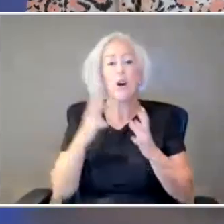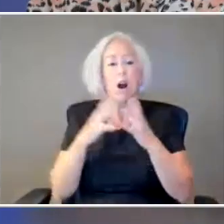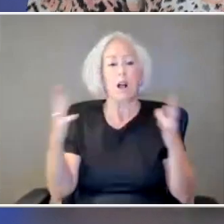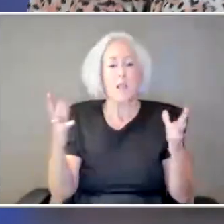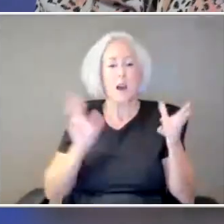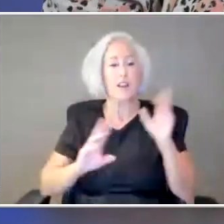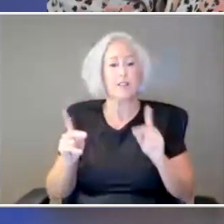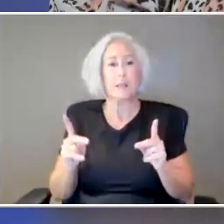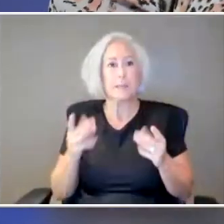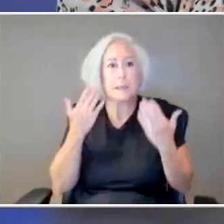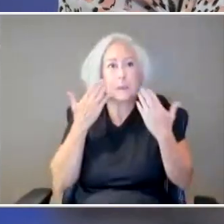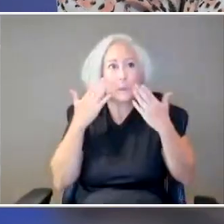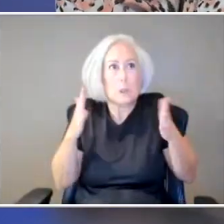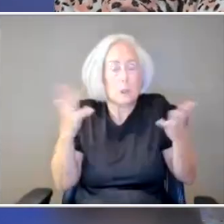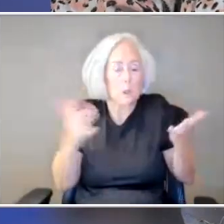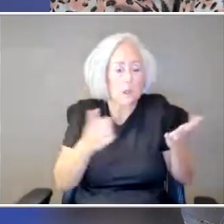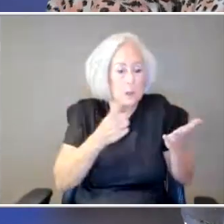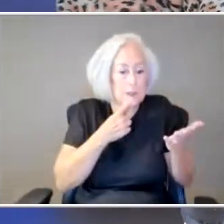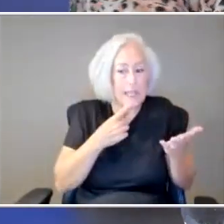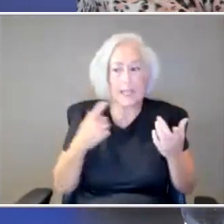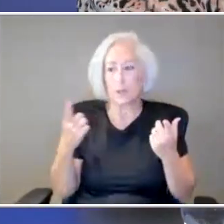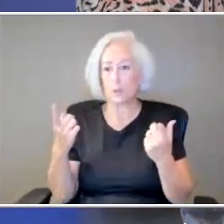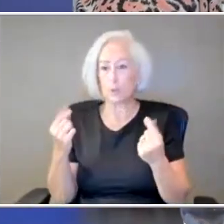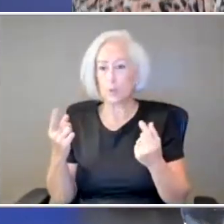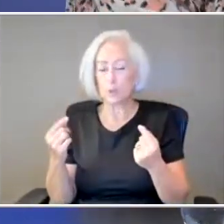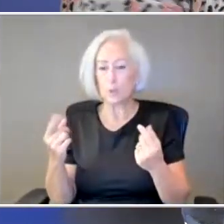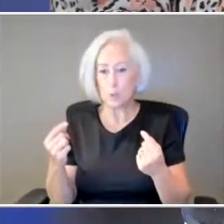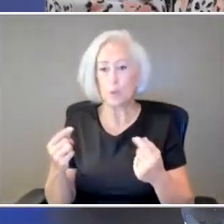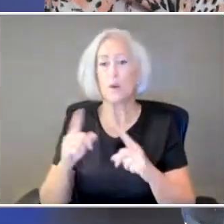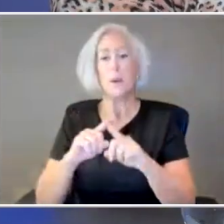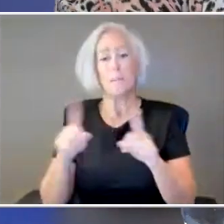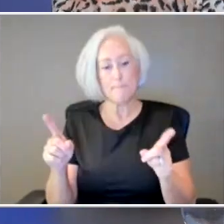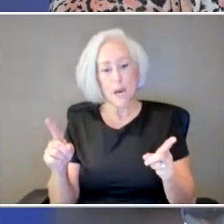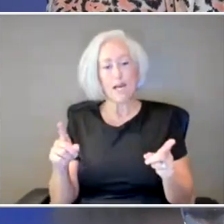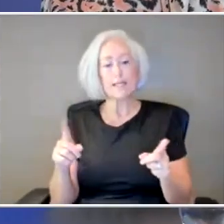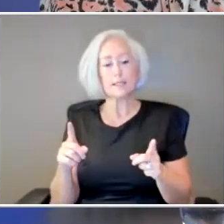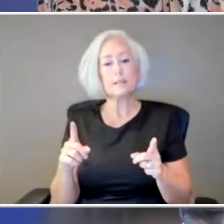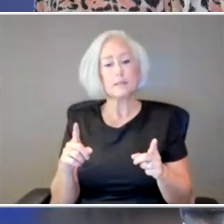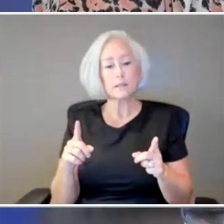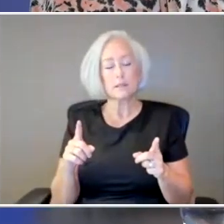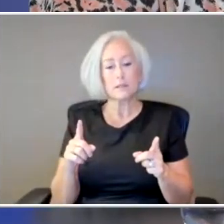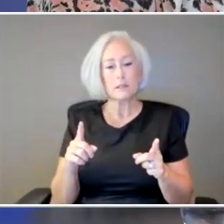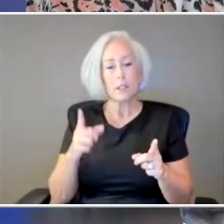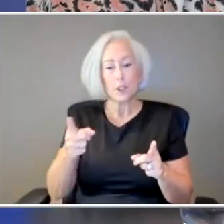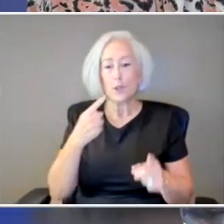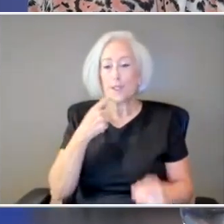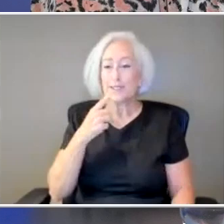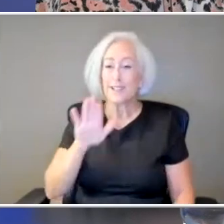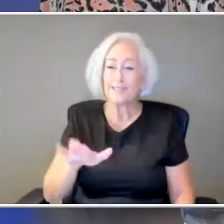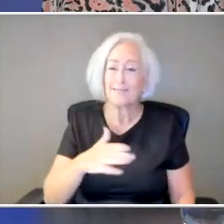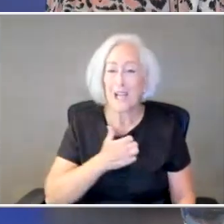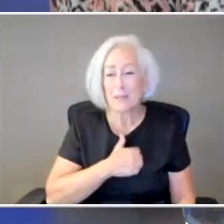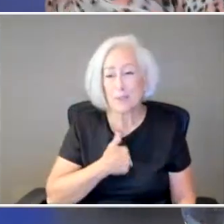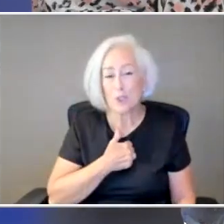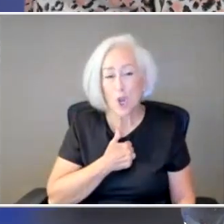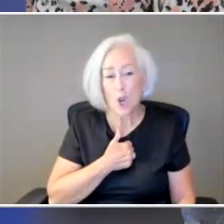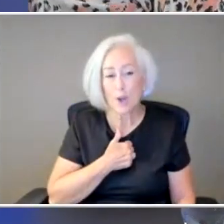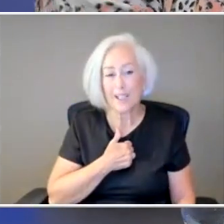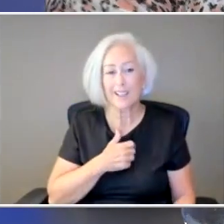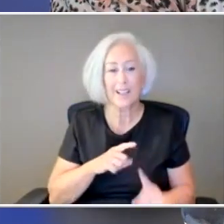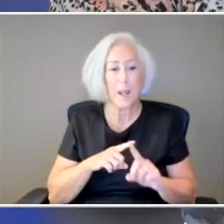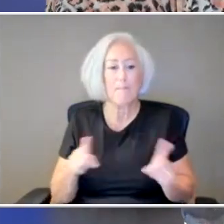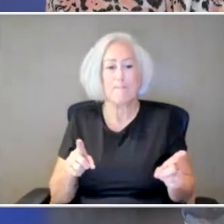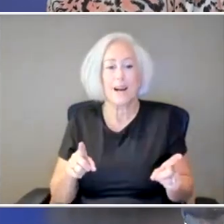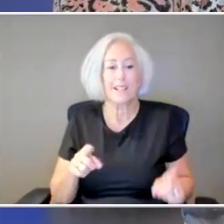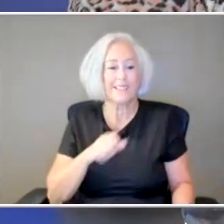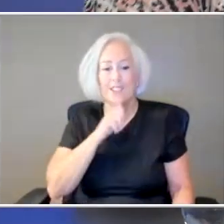say, they don't know what to do. And I just say you can say, I'm so sorry. But you don't have to be